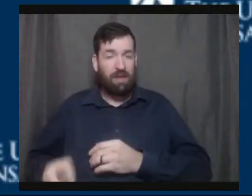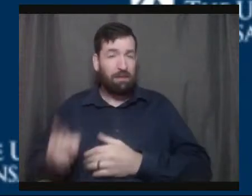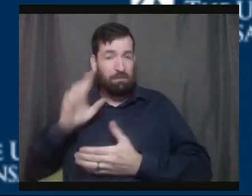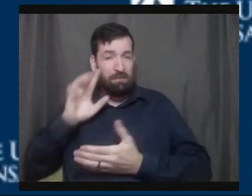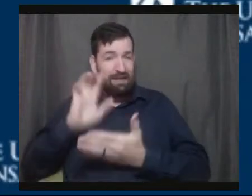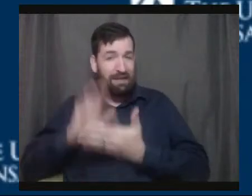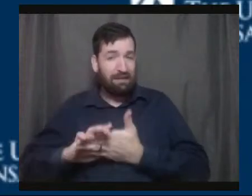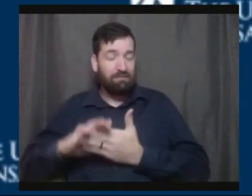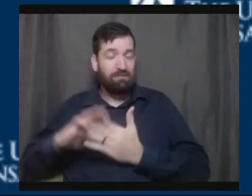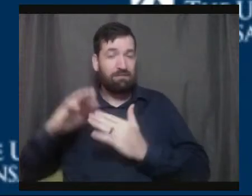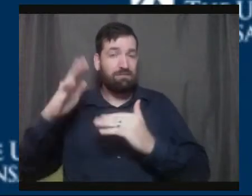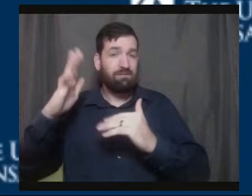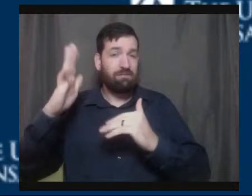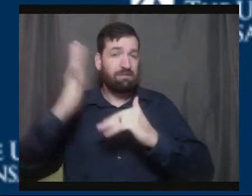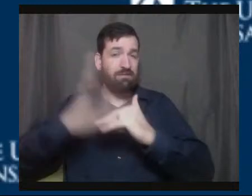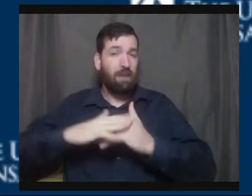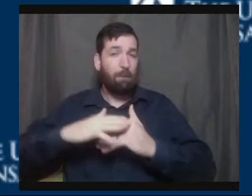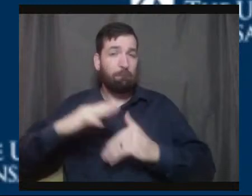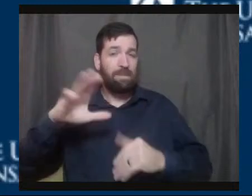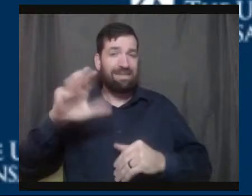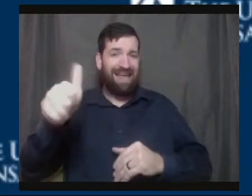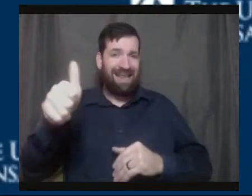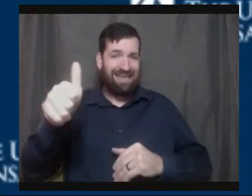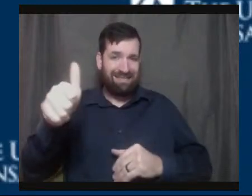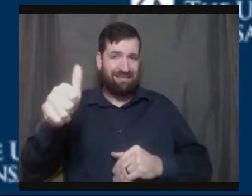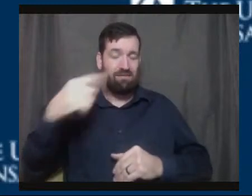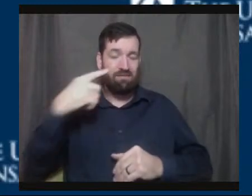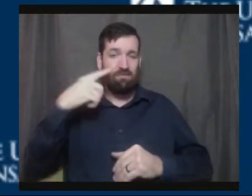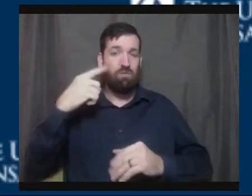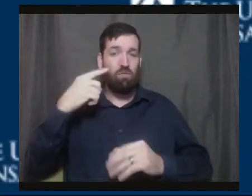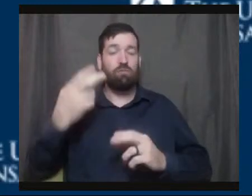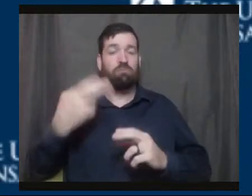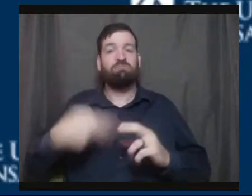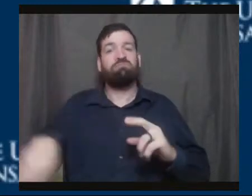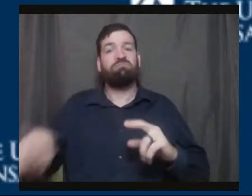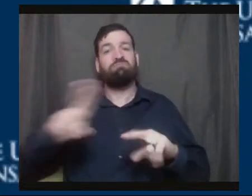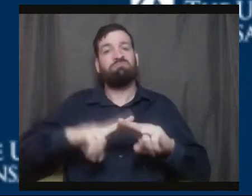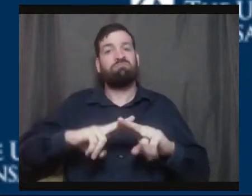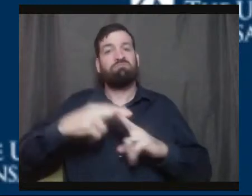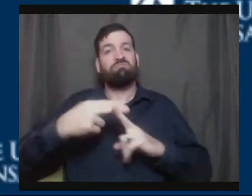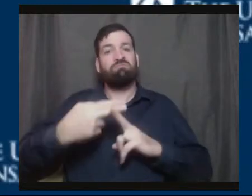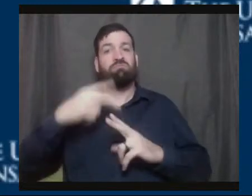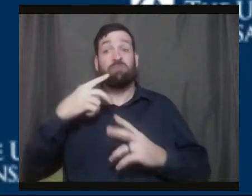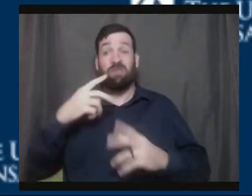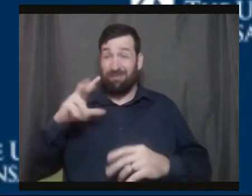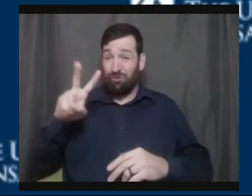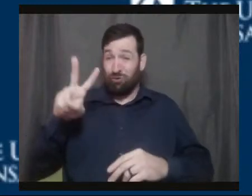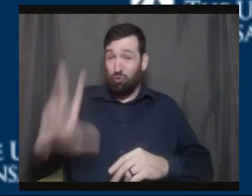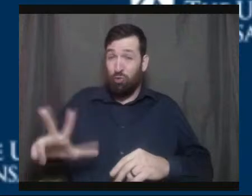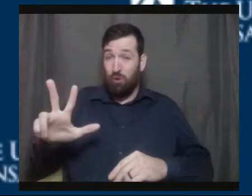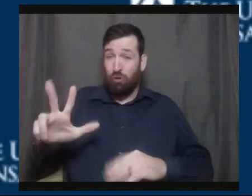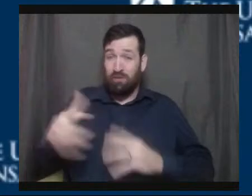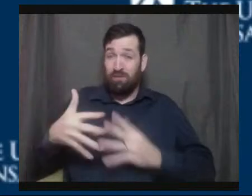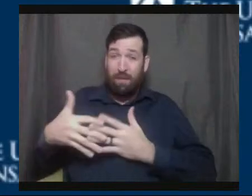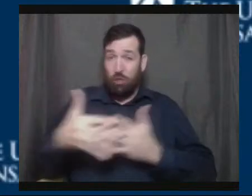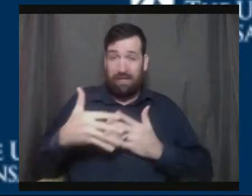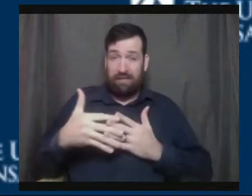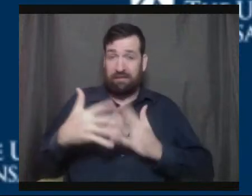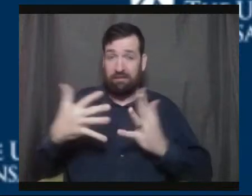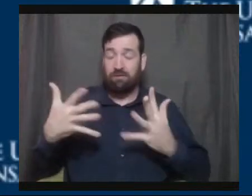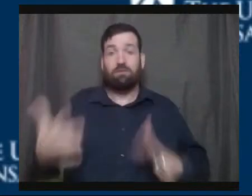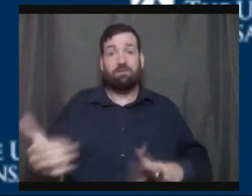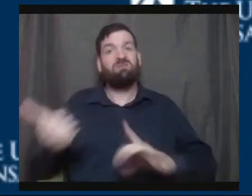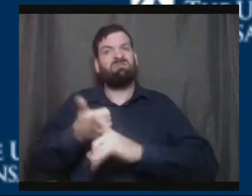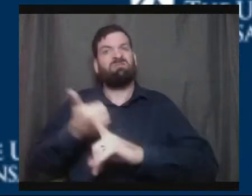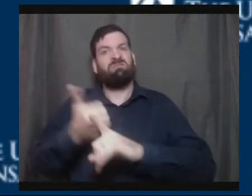top 10 of both overweight and obesity rates. And as you mentioned to start the show, over 2/3 of Americans are now overweight and obese, and that number